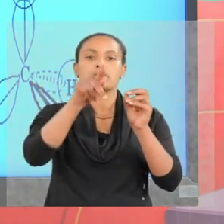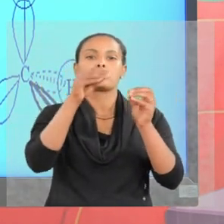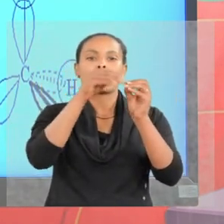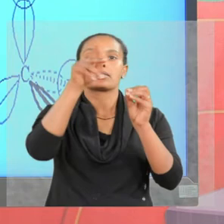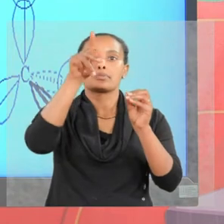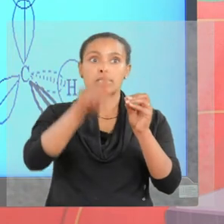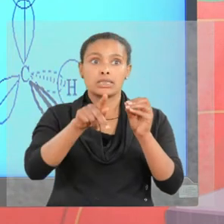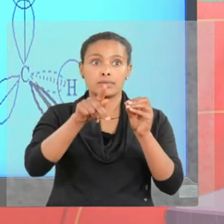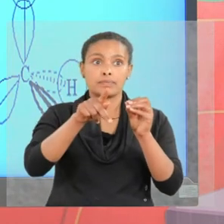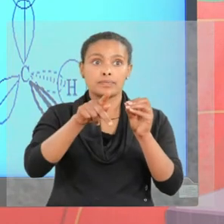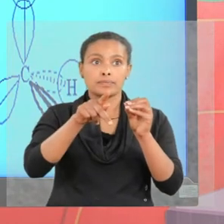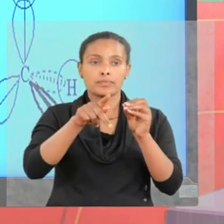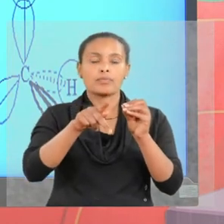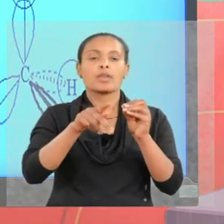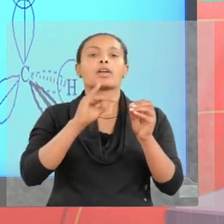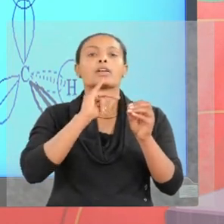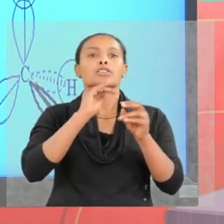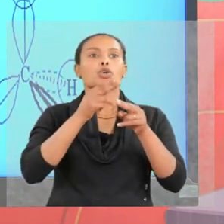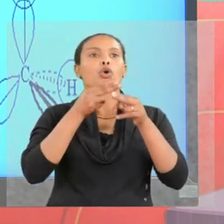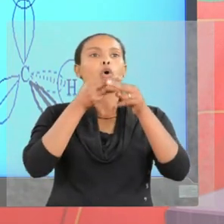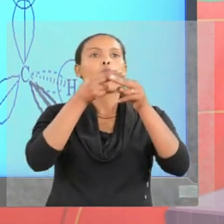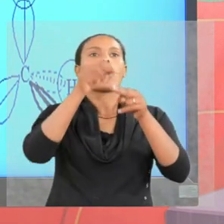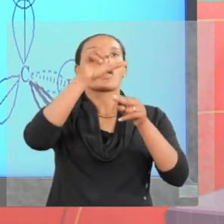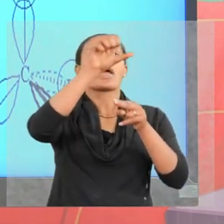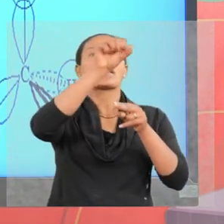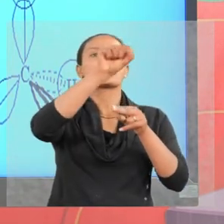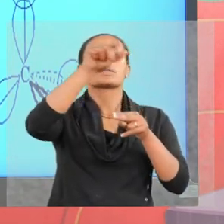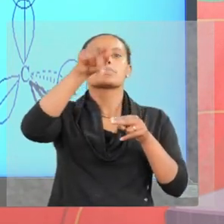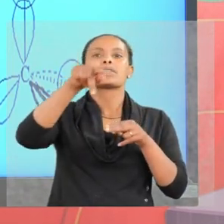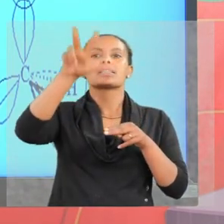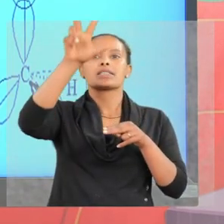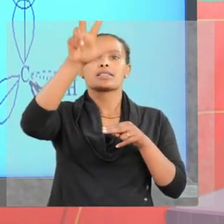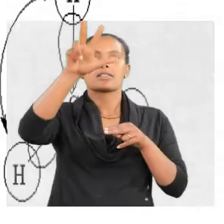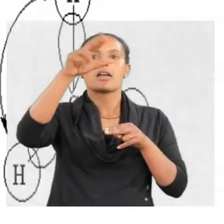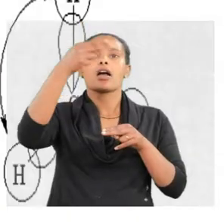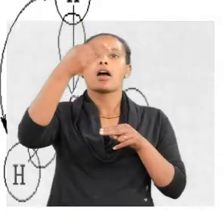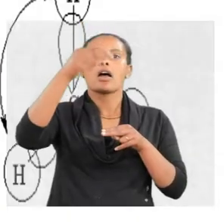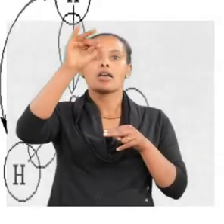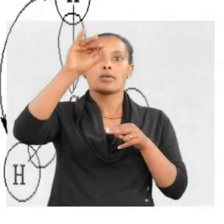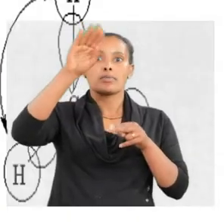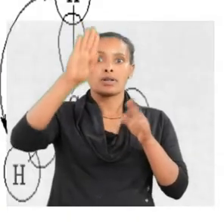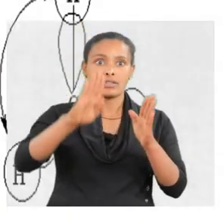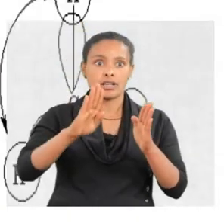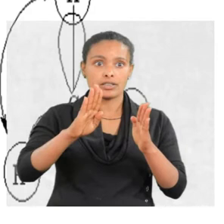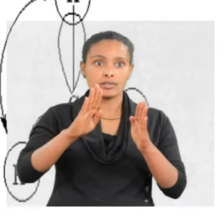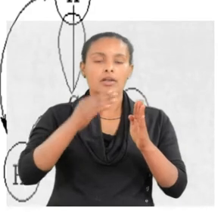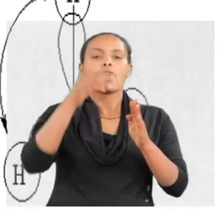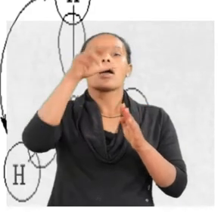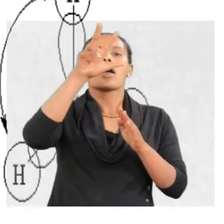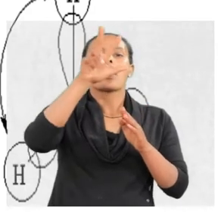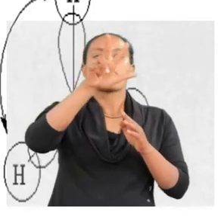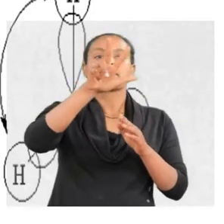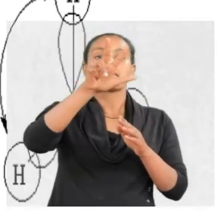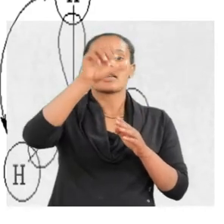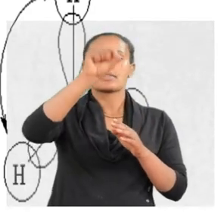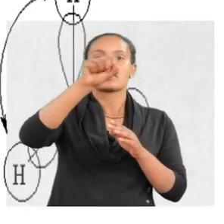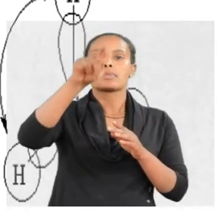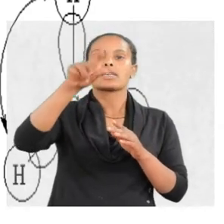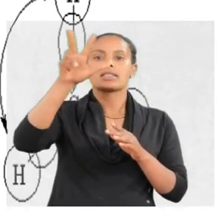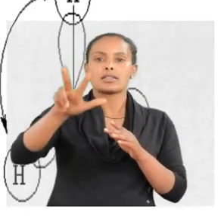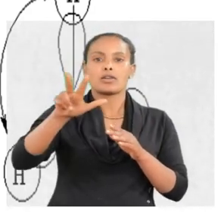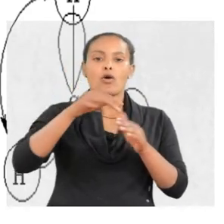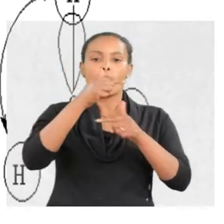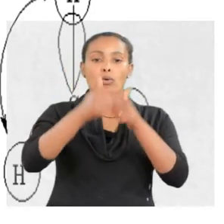p is called sp3 hybridization. sp3 hybrid orbitals